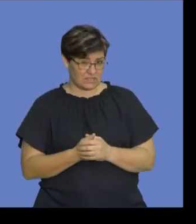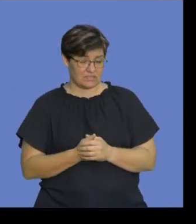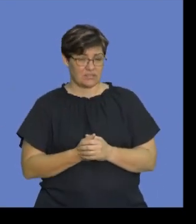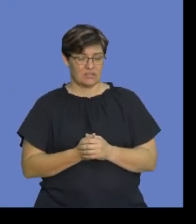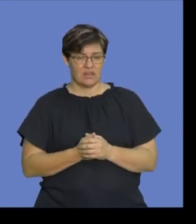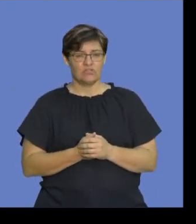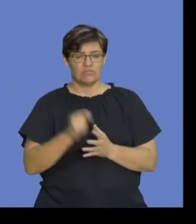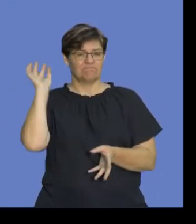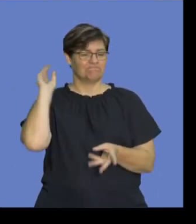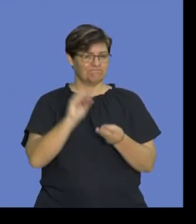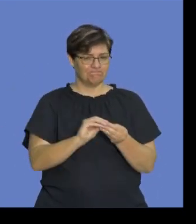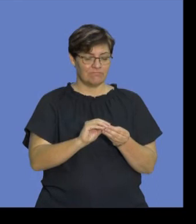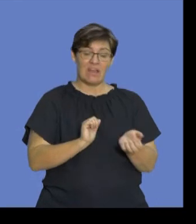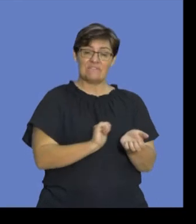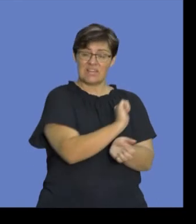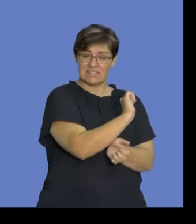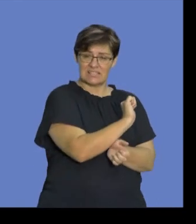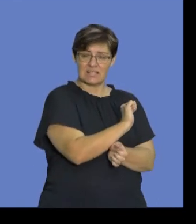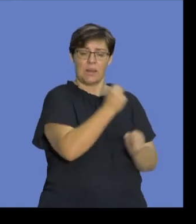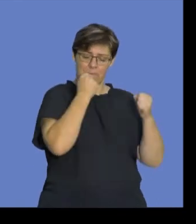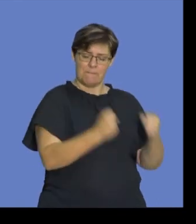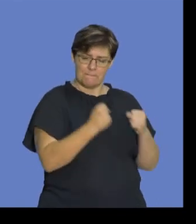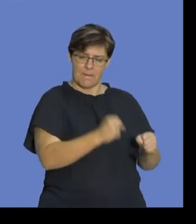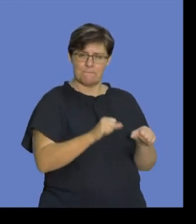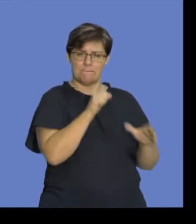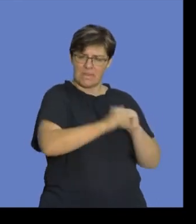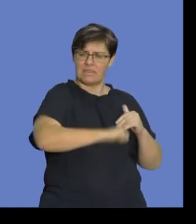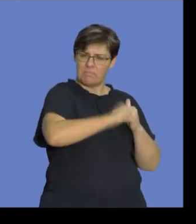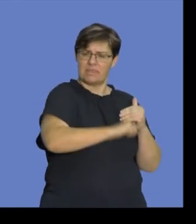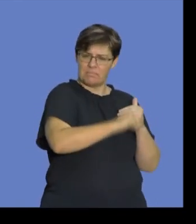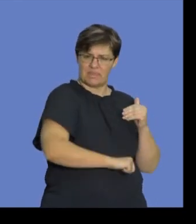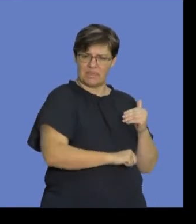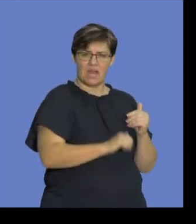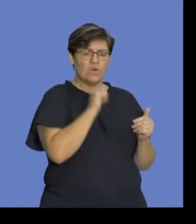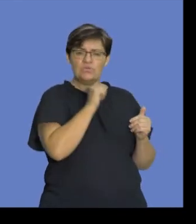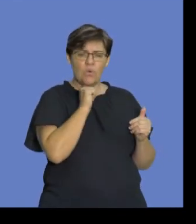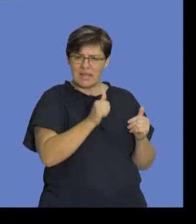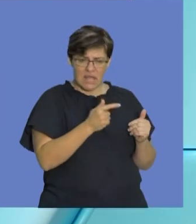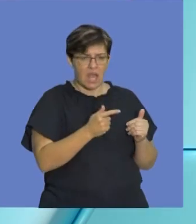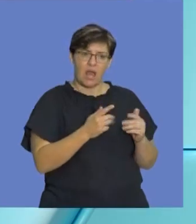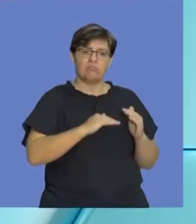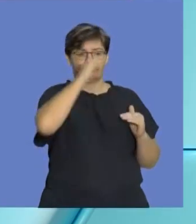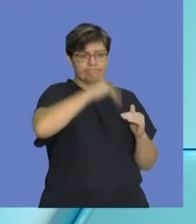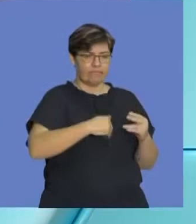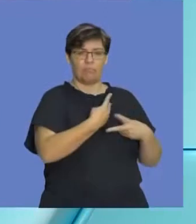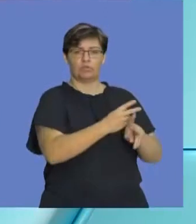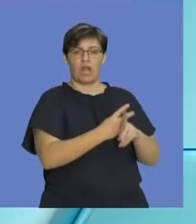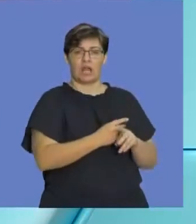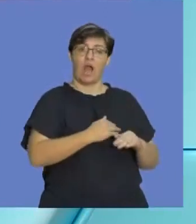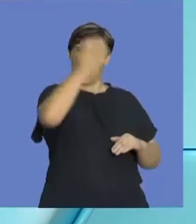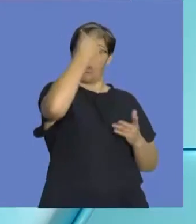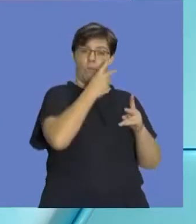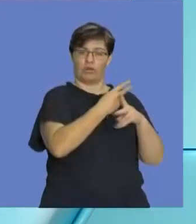variable costs. Just to recap, fixed costs are those costs that remain fixed, immaterial of